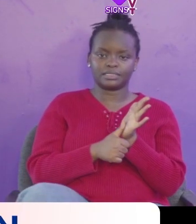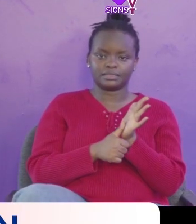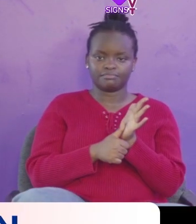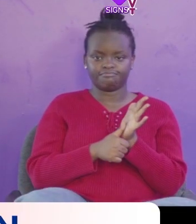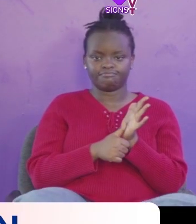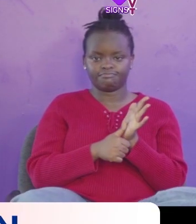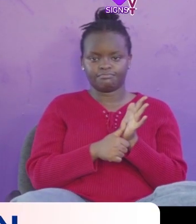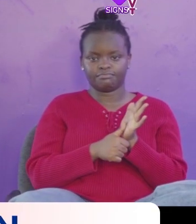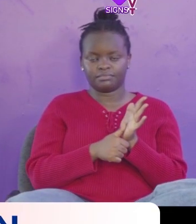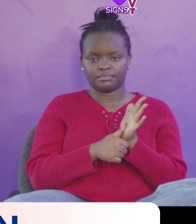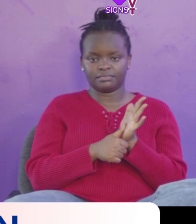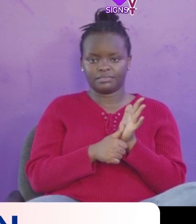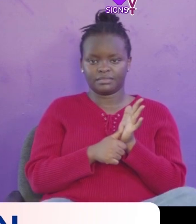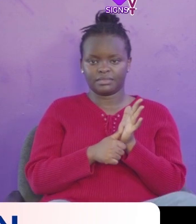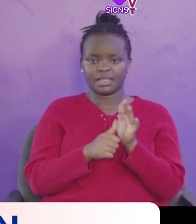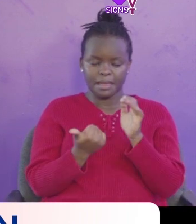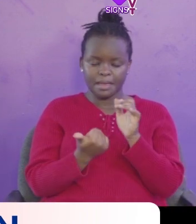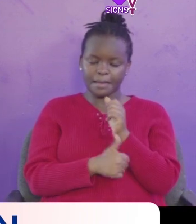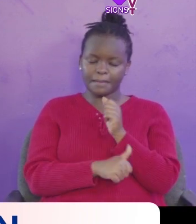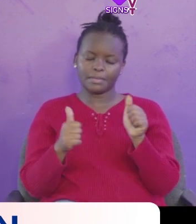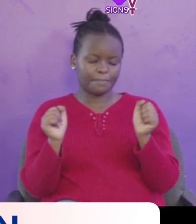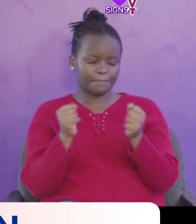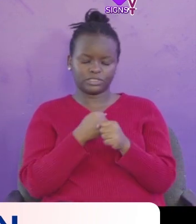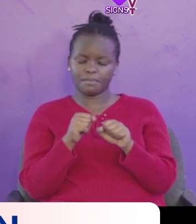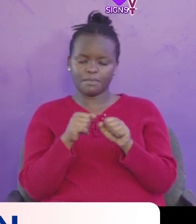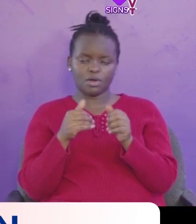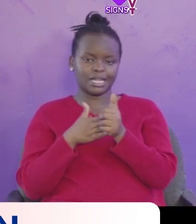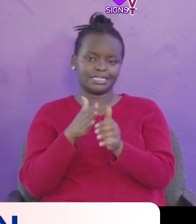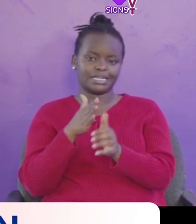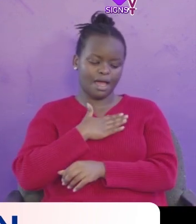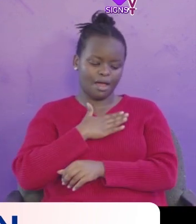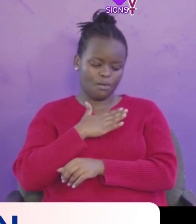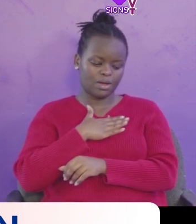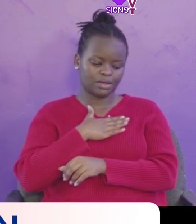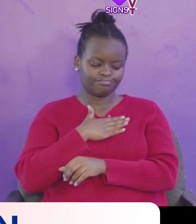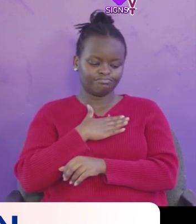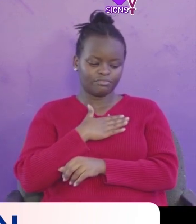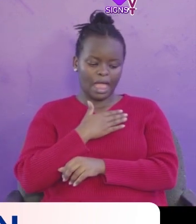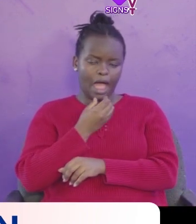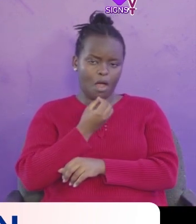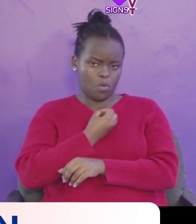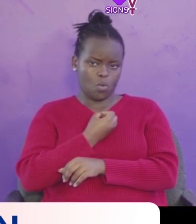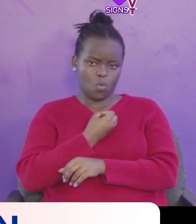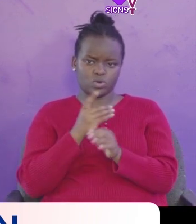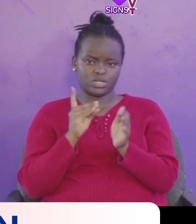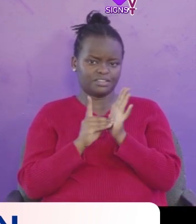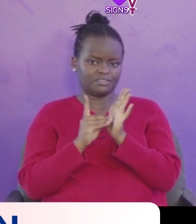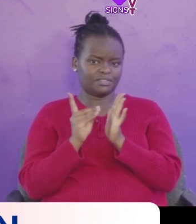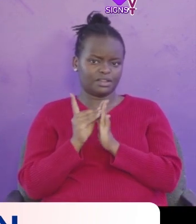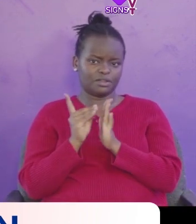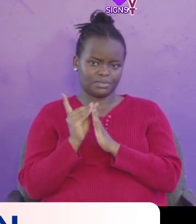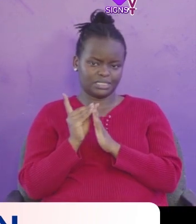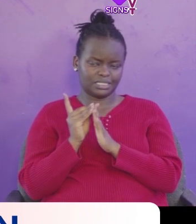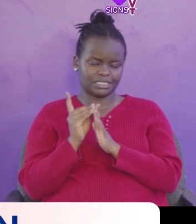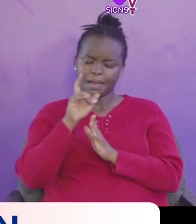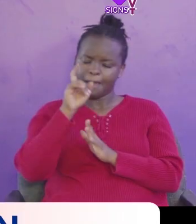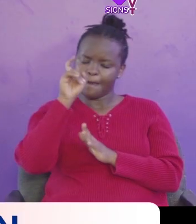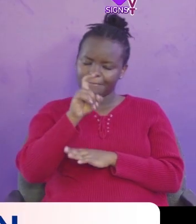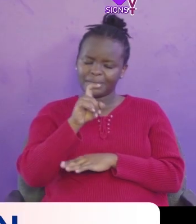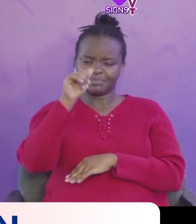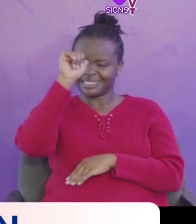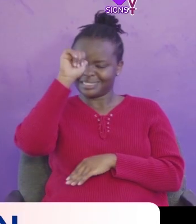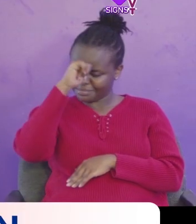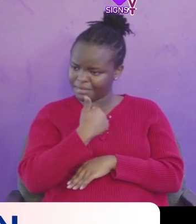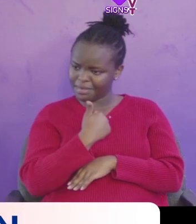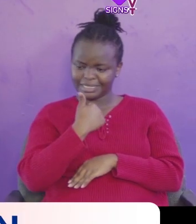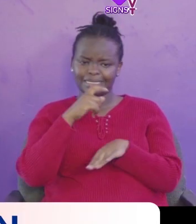do the development ourselves. Because so you're looking at the SMART principle. It should be measurable, accurate, time